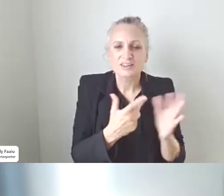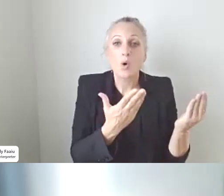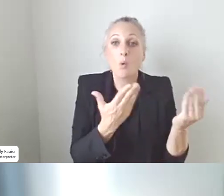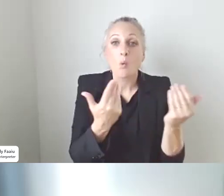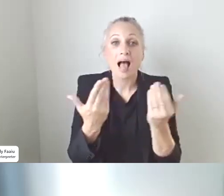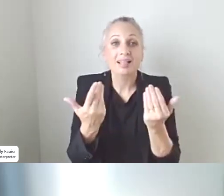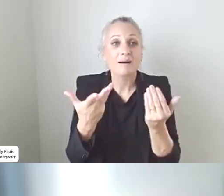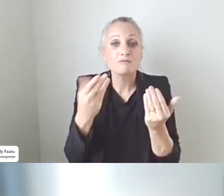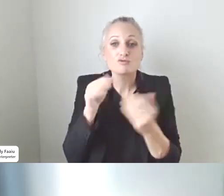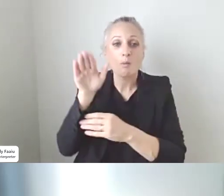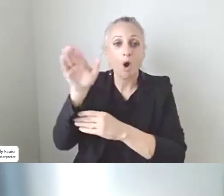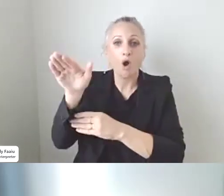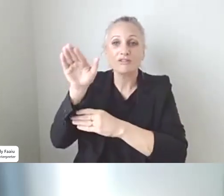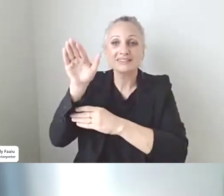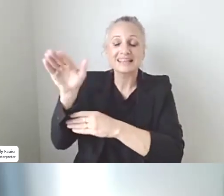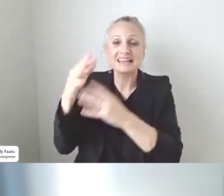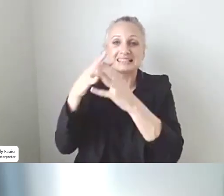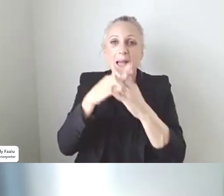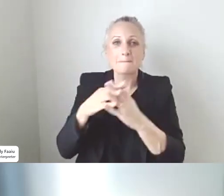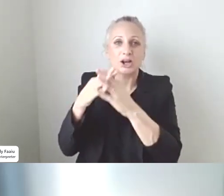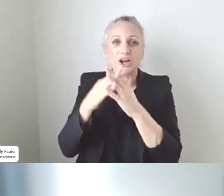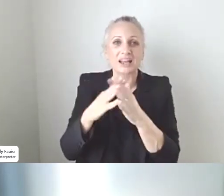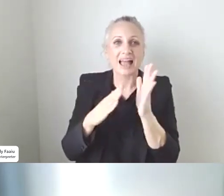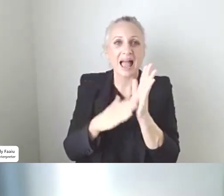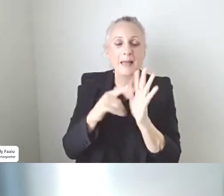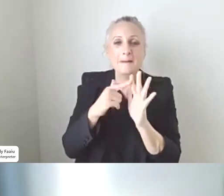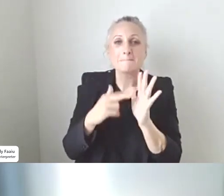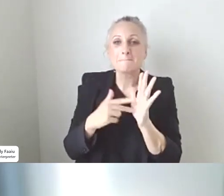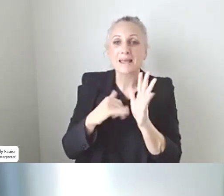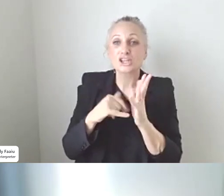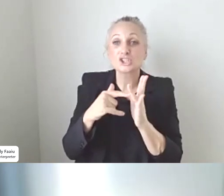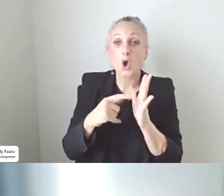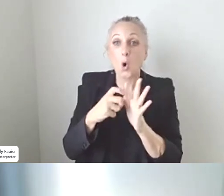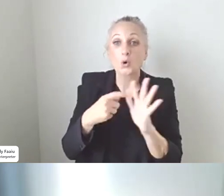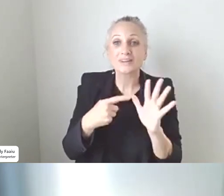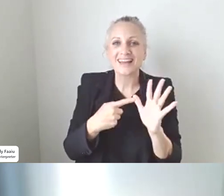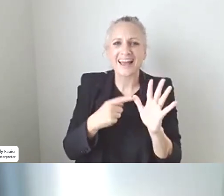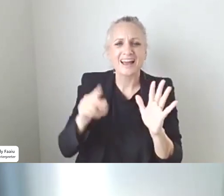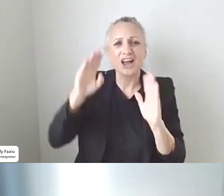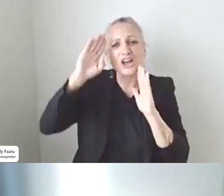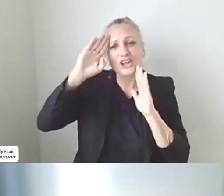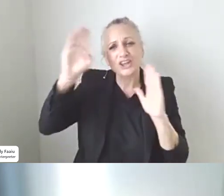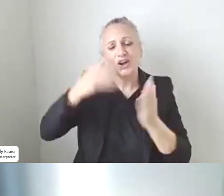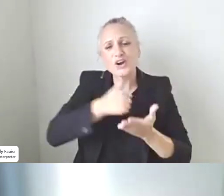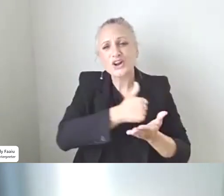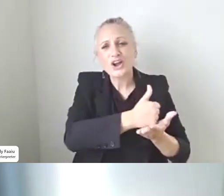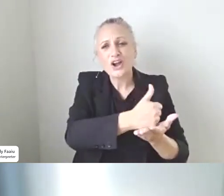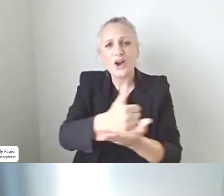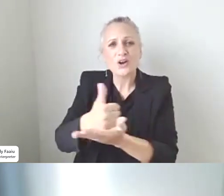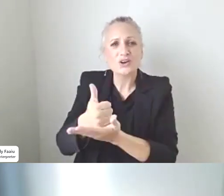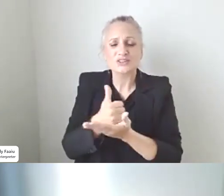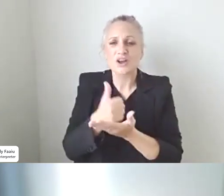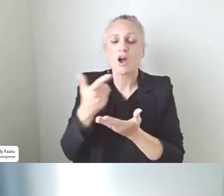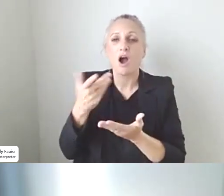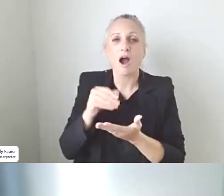Minnesota. Yes, thank you. Welcome. Thank you very much. Kia ora koutou. I am joining you from Minneapolis,